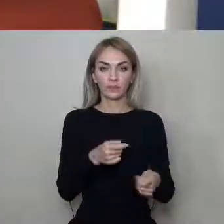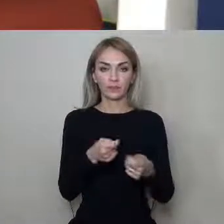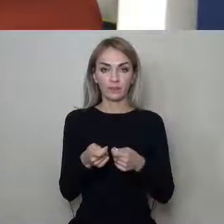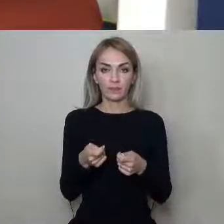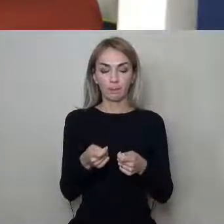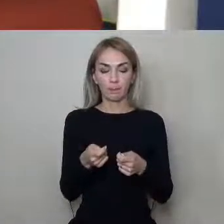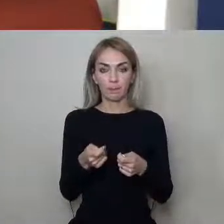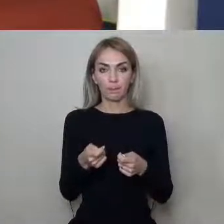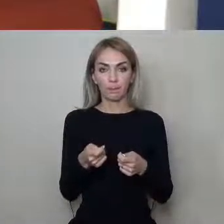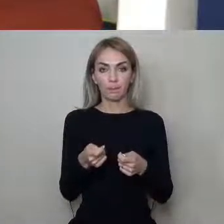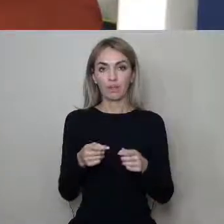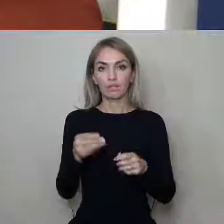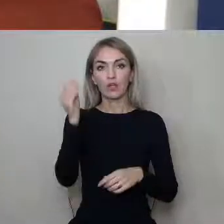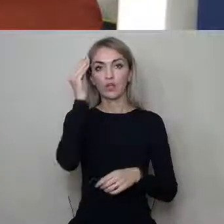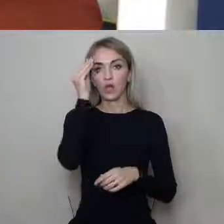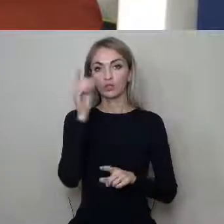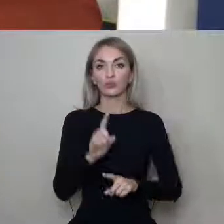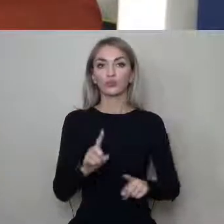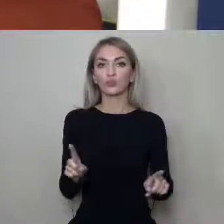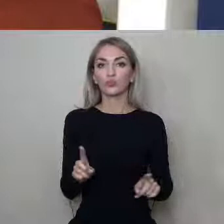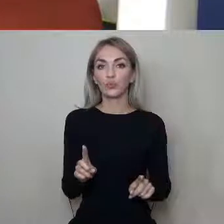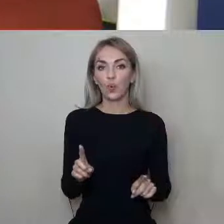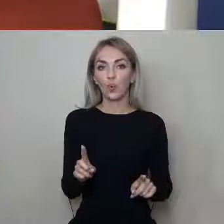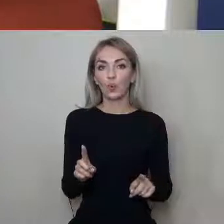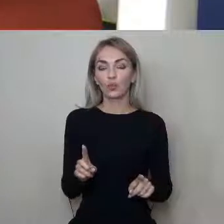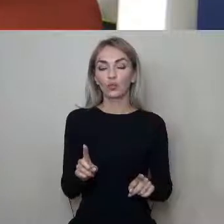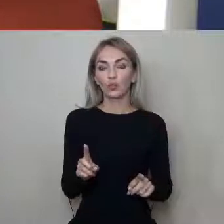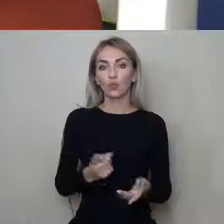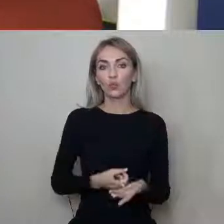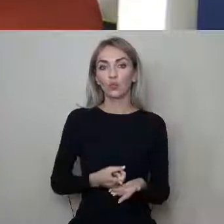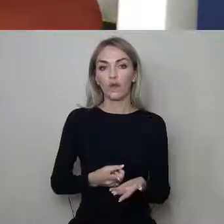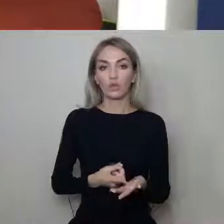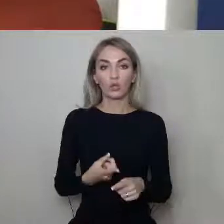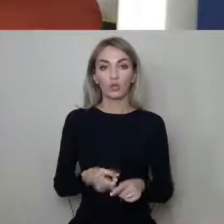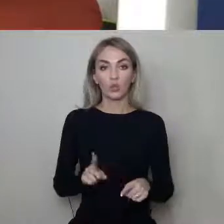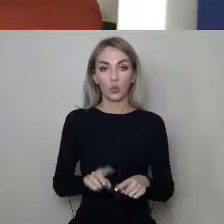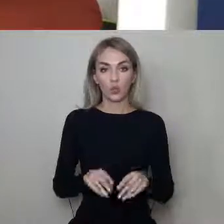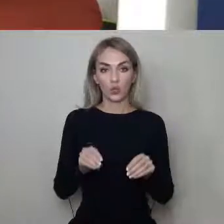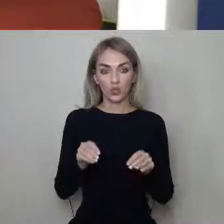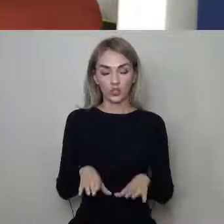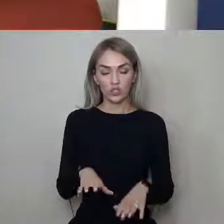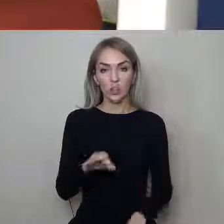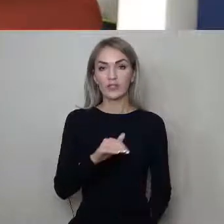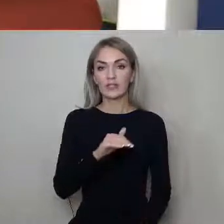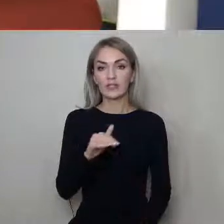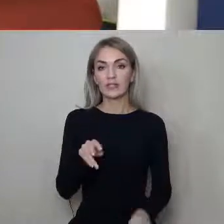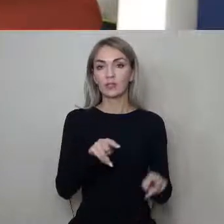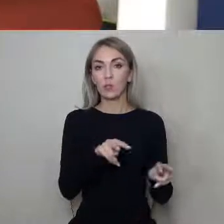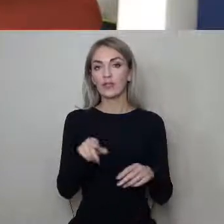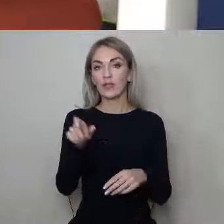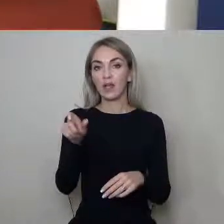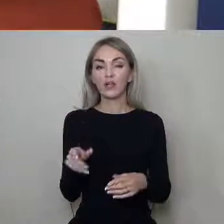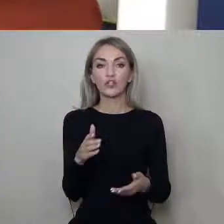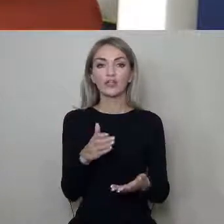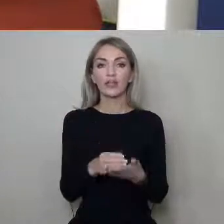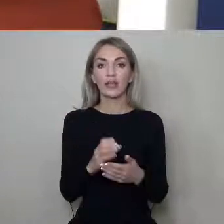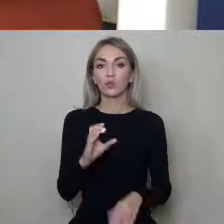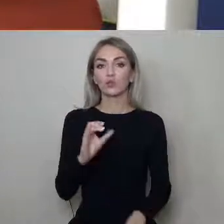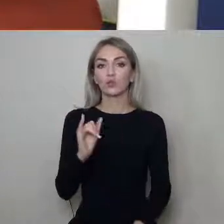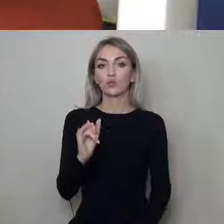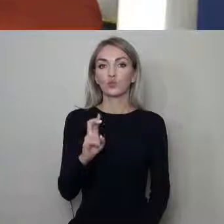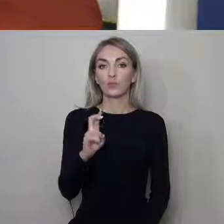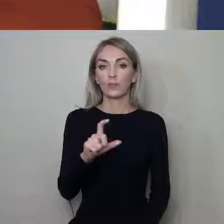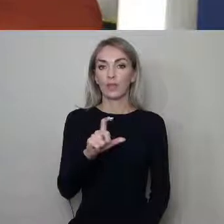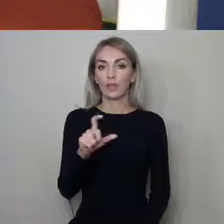words, the Supreme Court interprets it broader and substantiates it, saying that